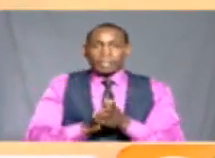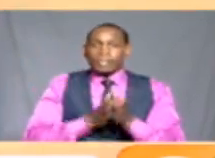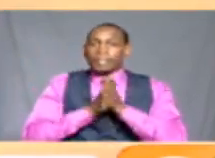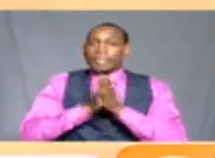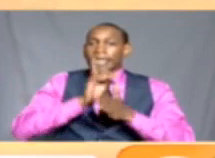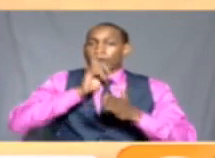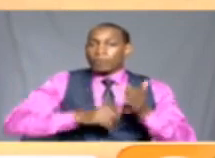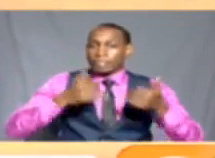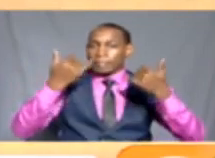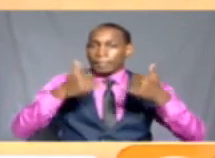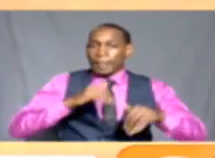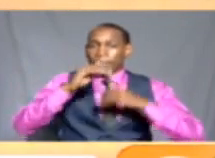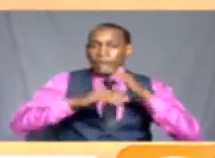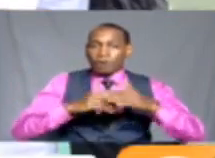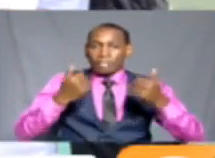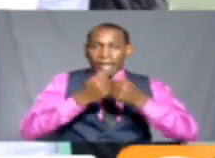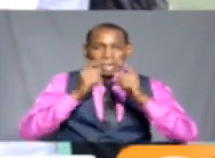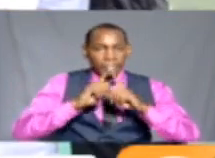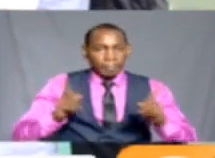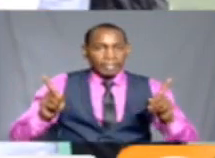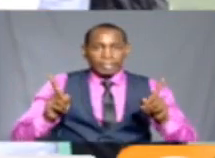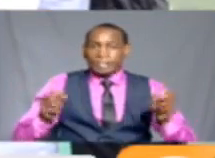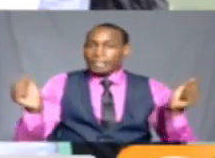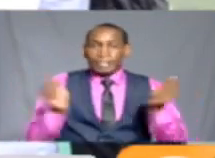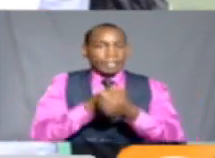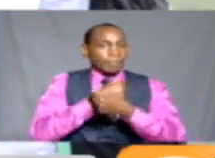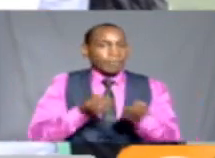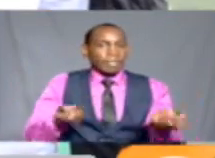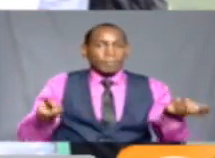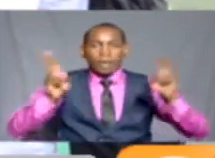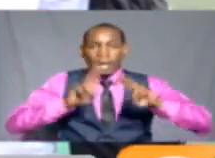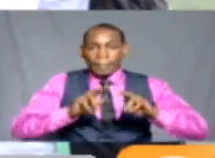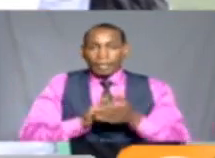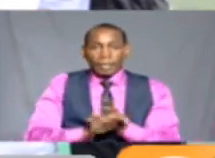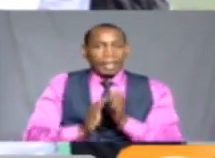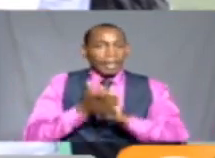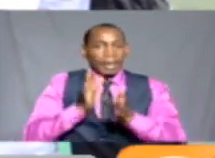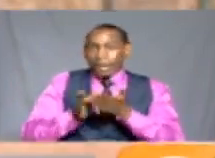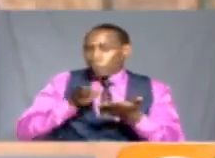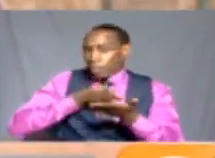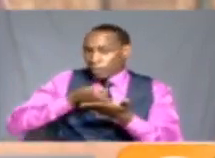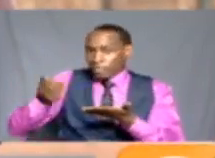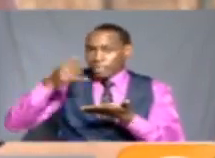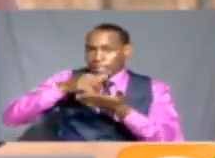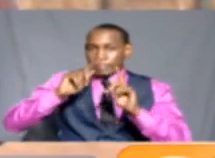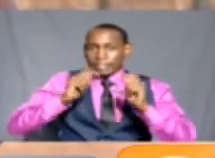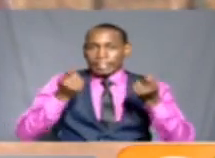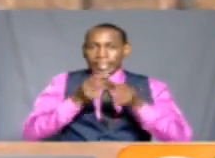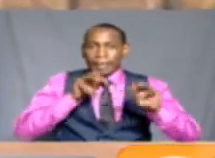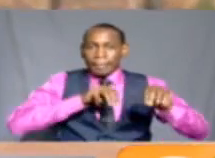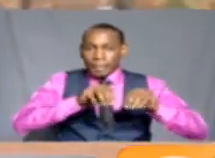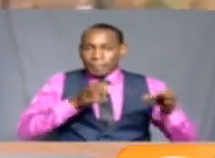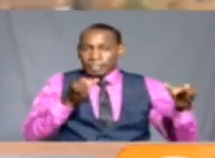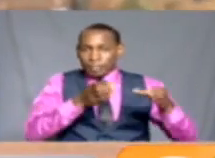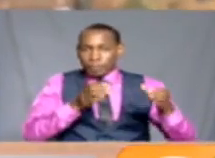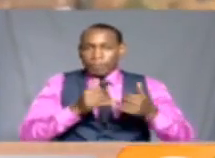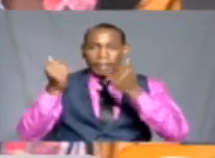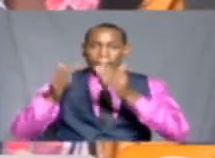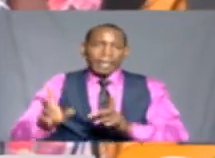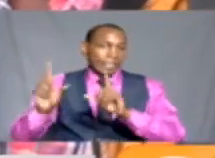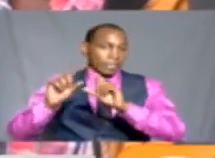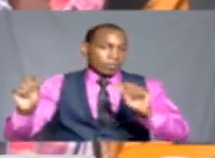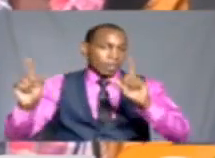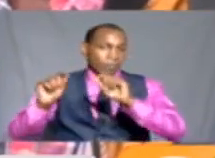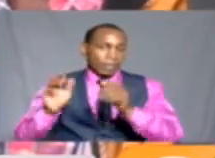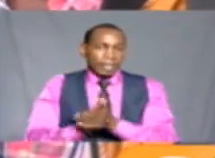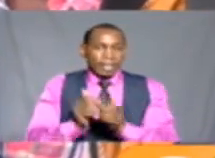is to play in all the matches, but this is no longer possible. There is no honesty in the team from the management side, according to the players.